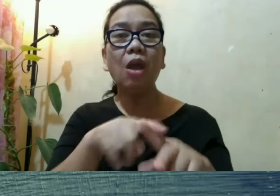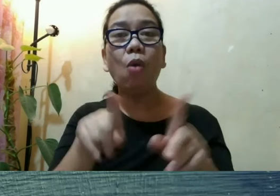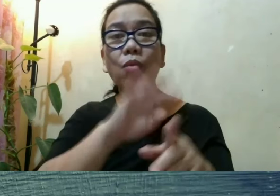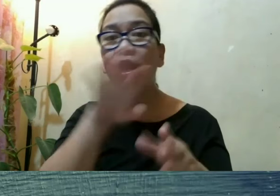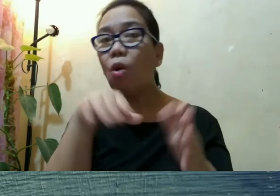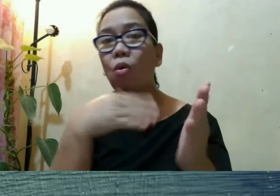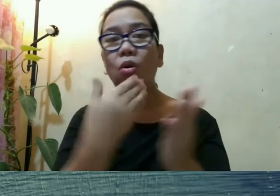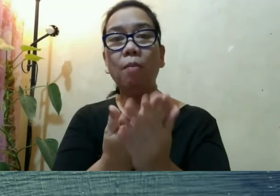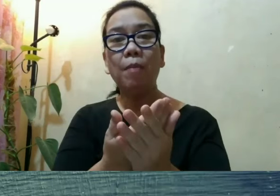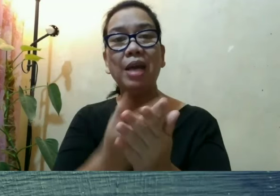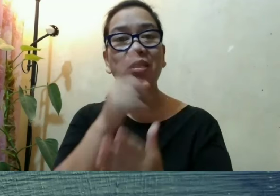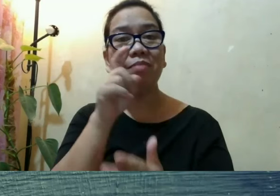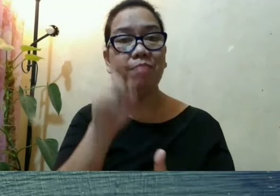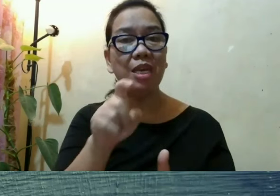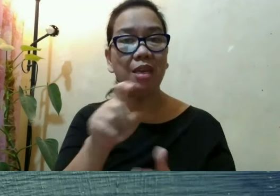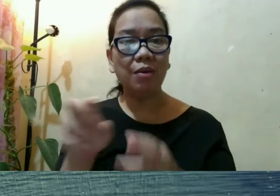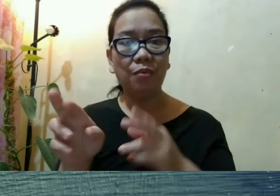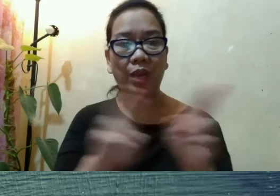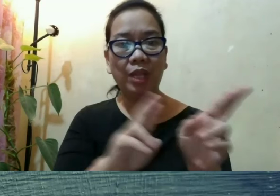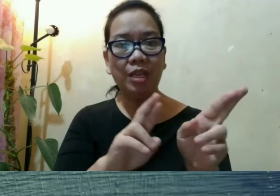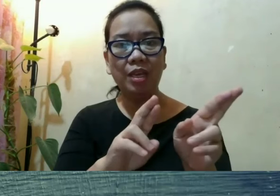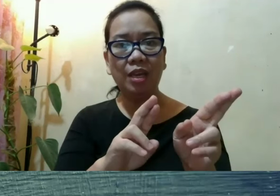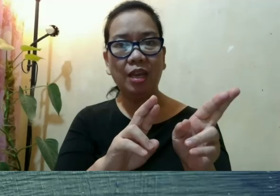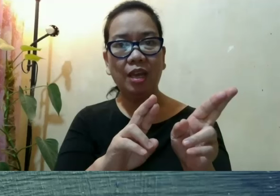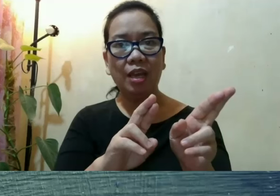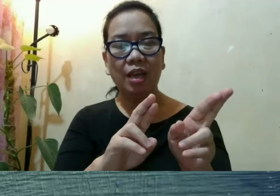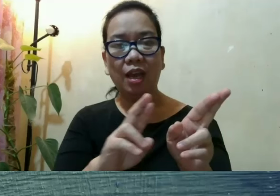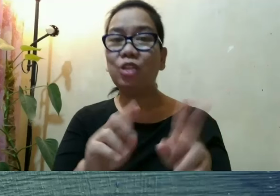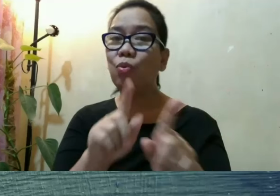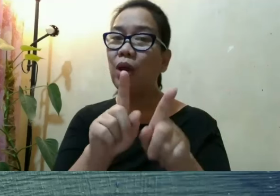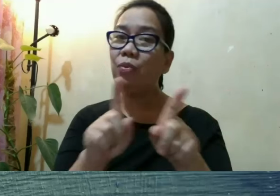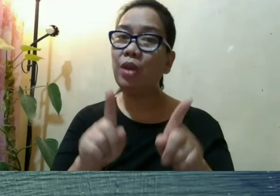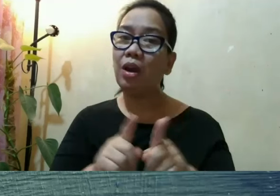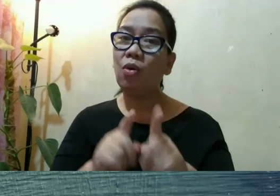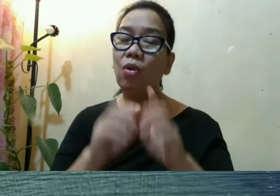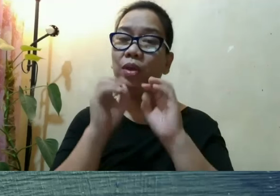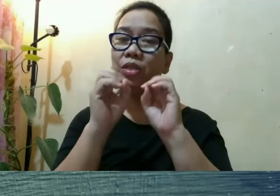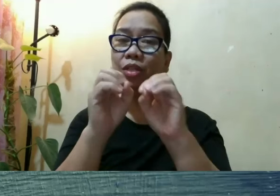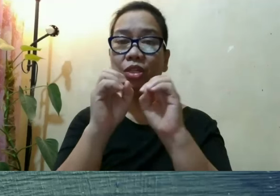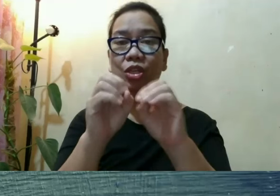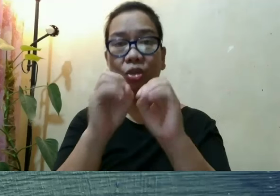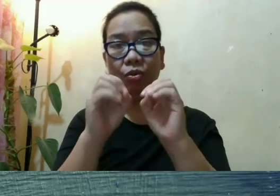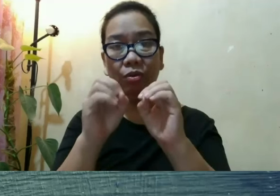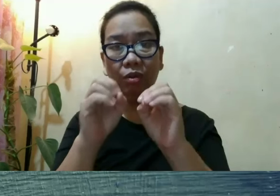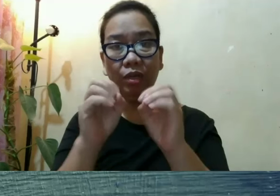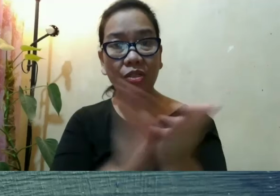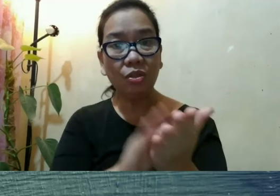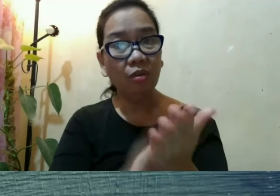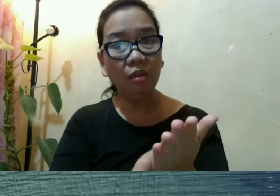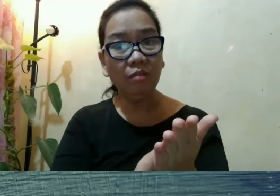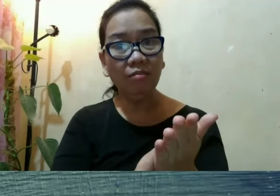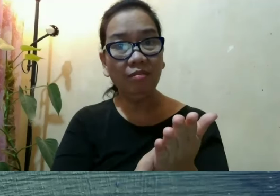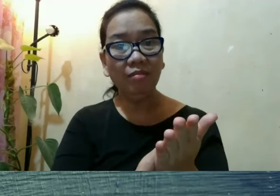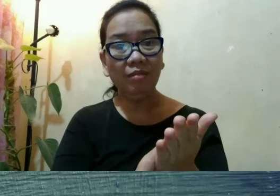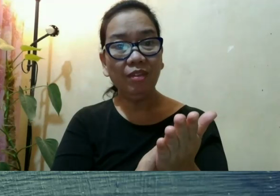but we all must be ready. As what we are always teaching you in